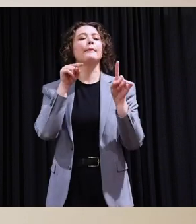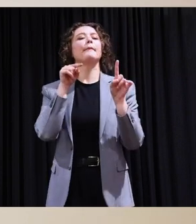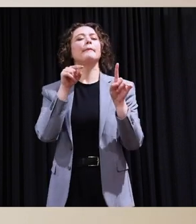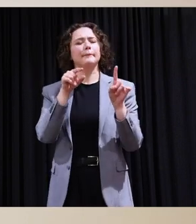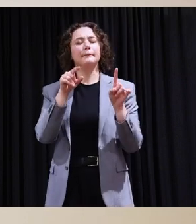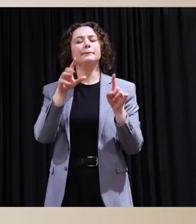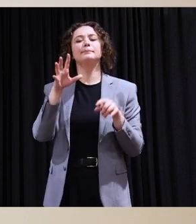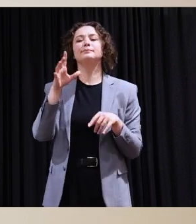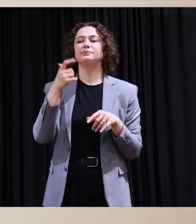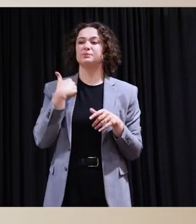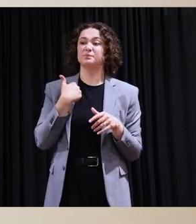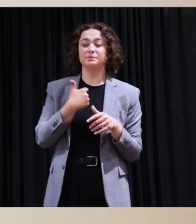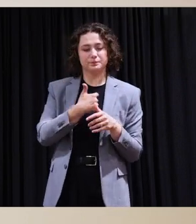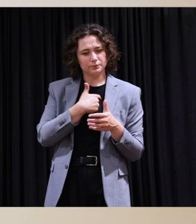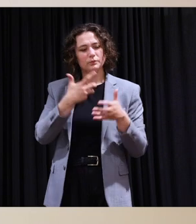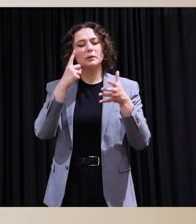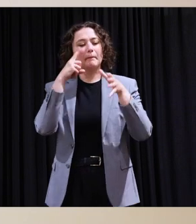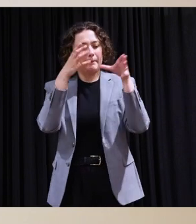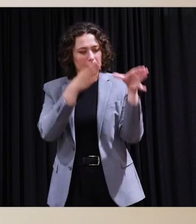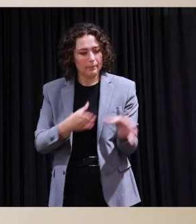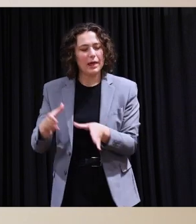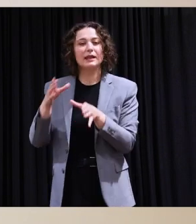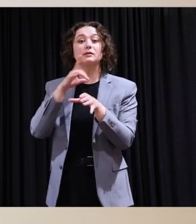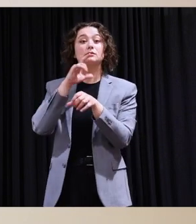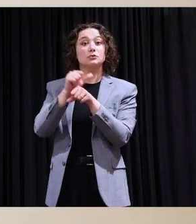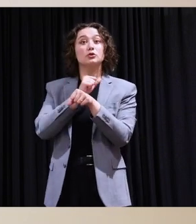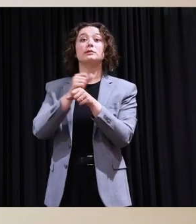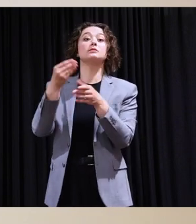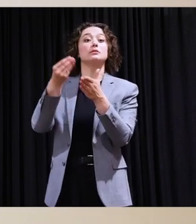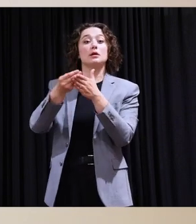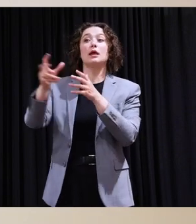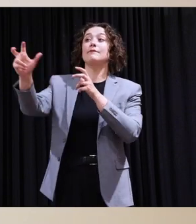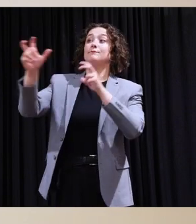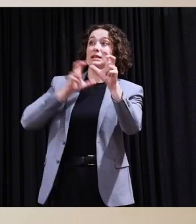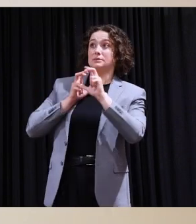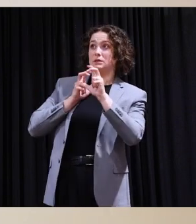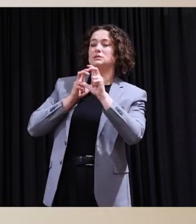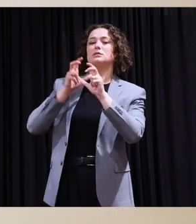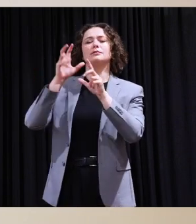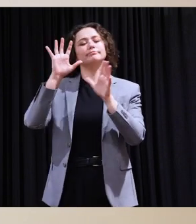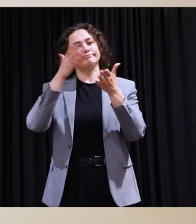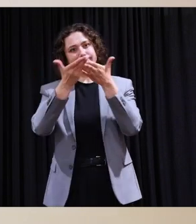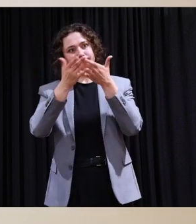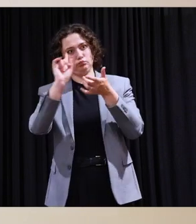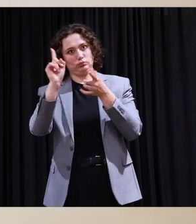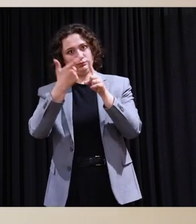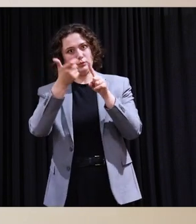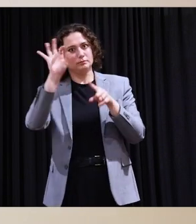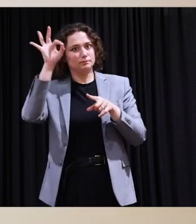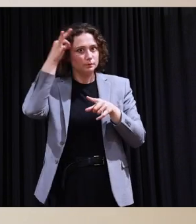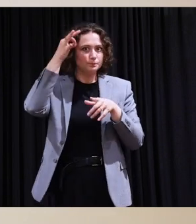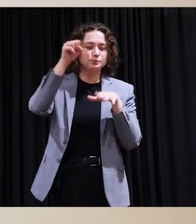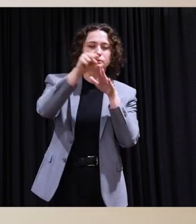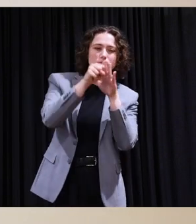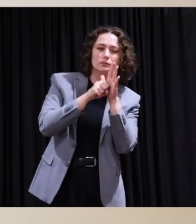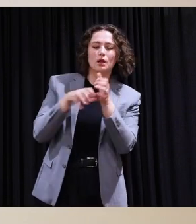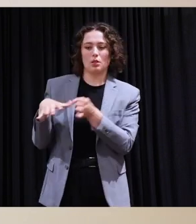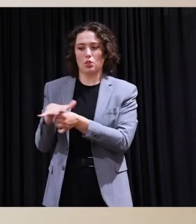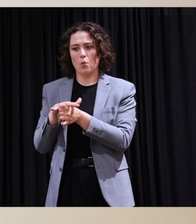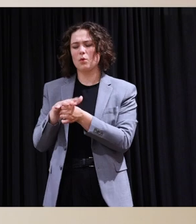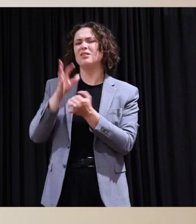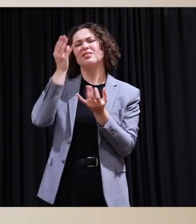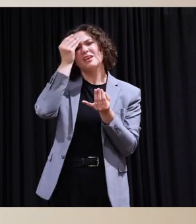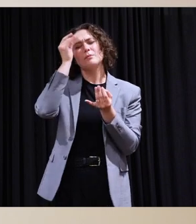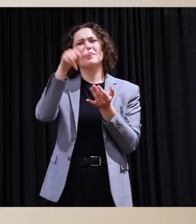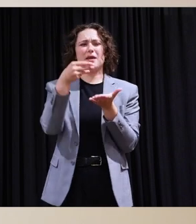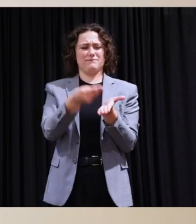bring that partner in. As we're planning, as we're getting investments, whether they're federal, state, local, or whomever, we're thinking about how we can use that funding